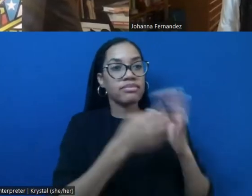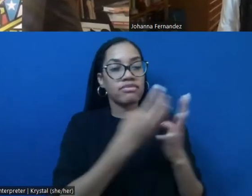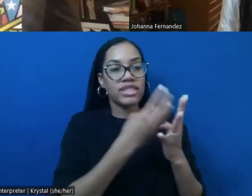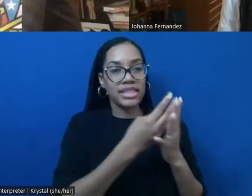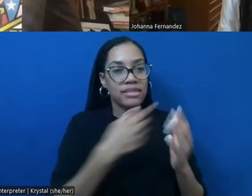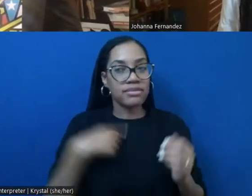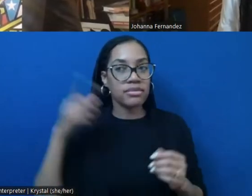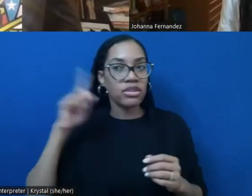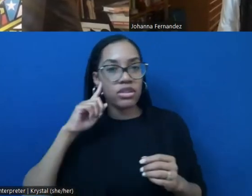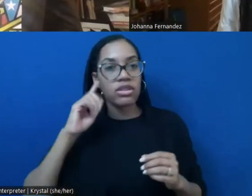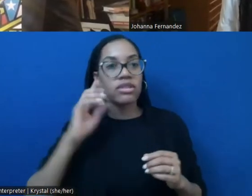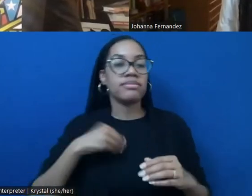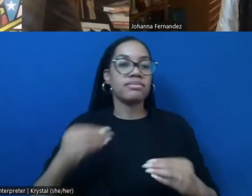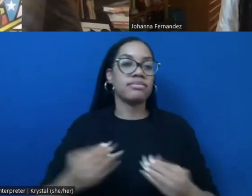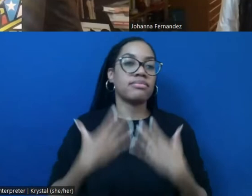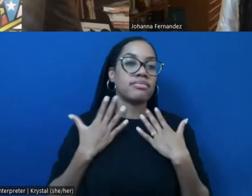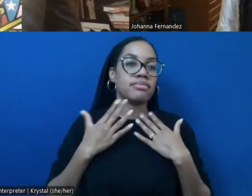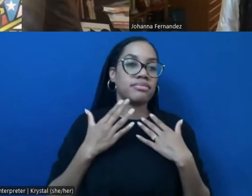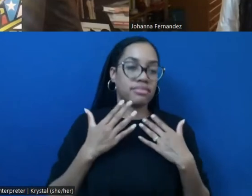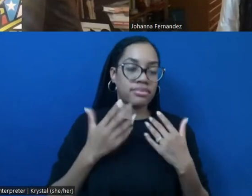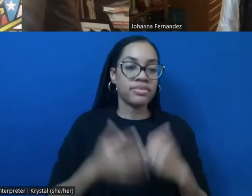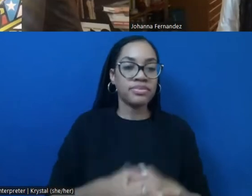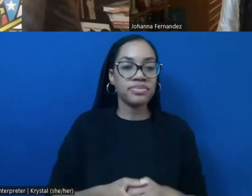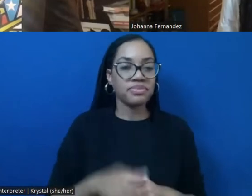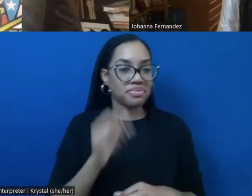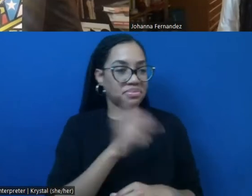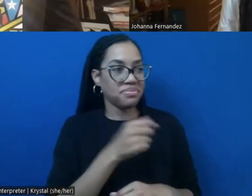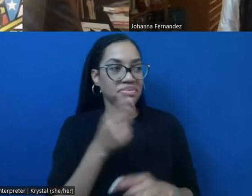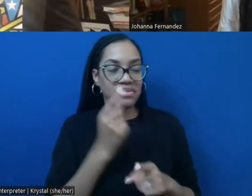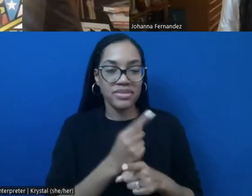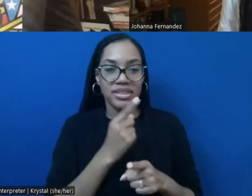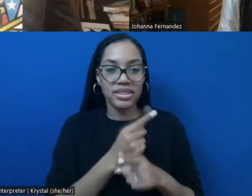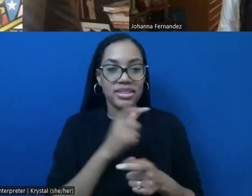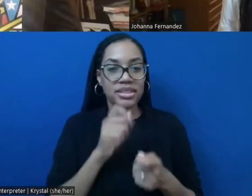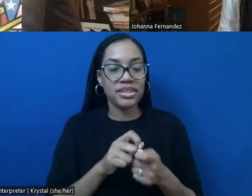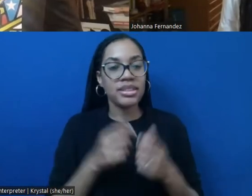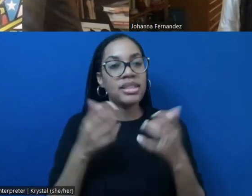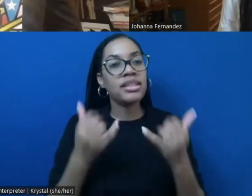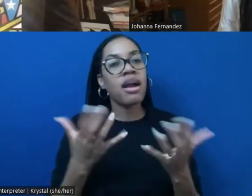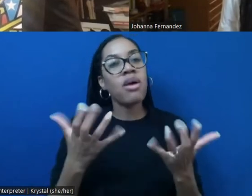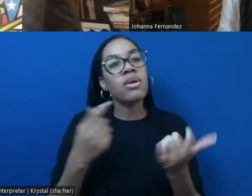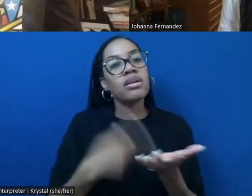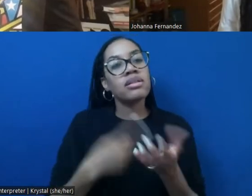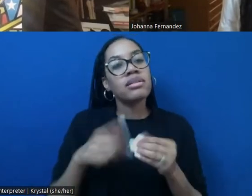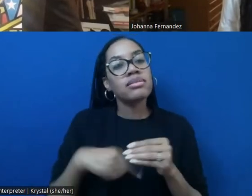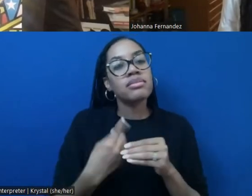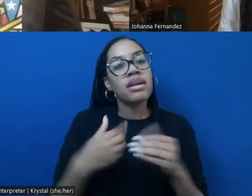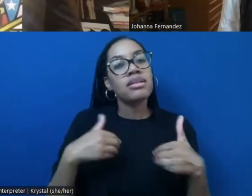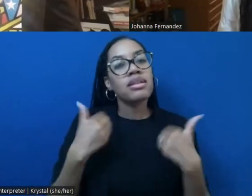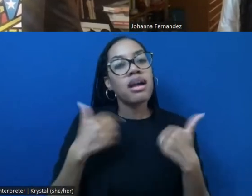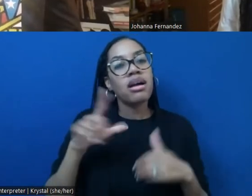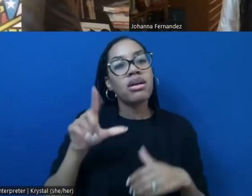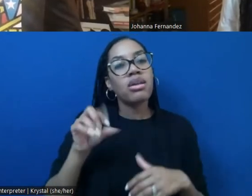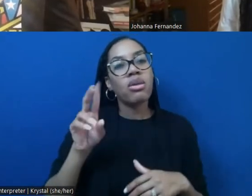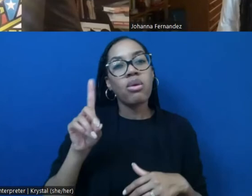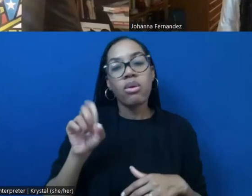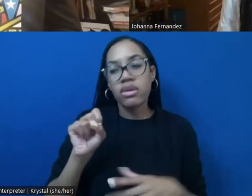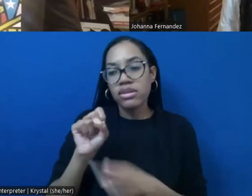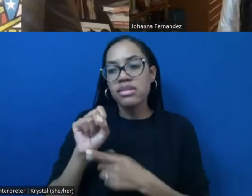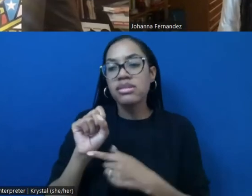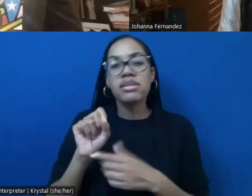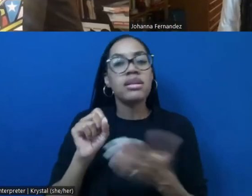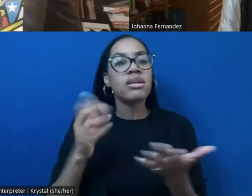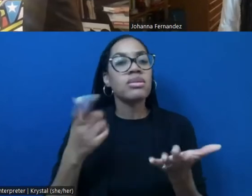the politics of the Young Lords and what they stood for, because, you know, socialists discuss organizing the